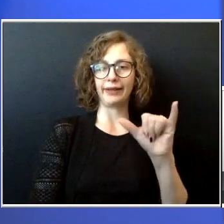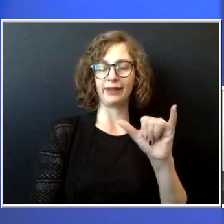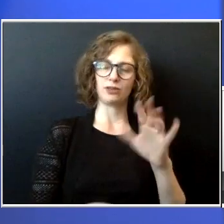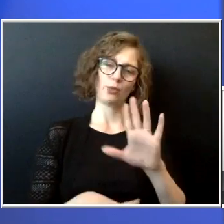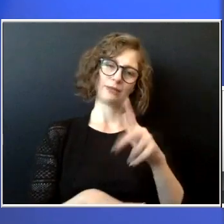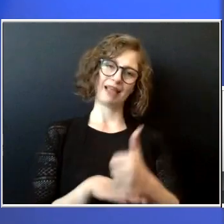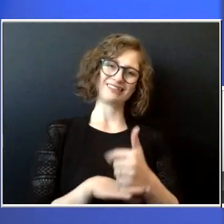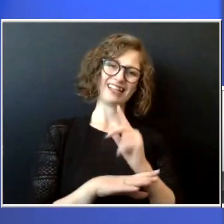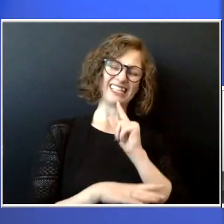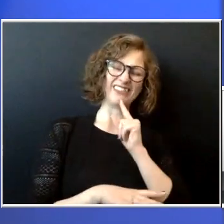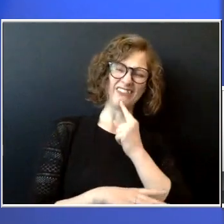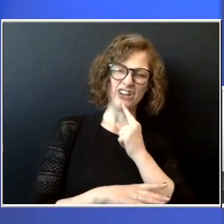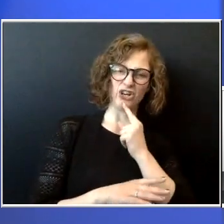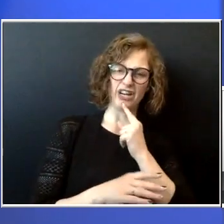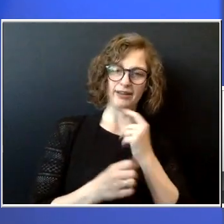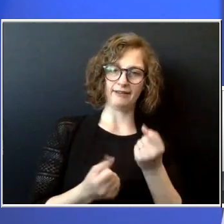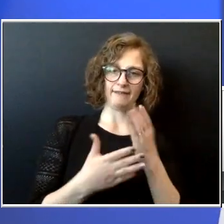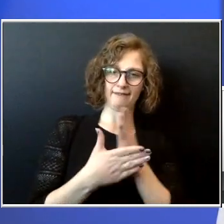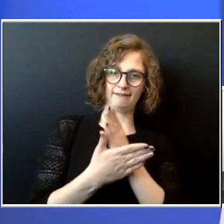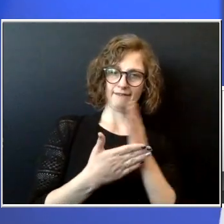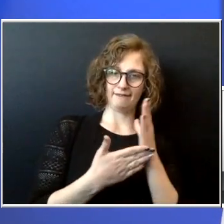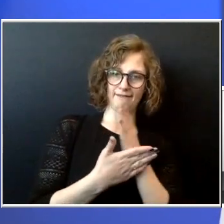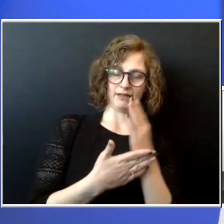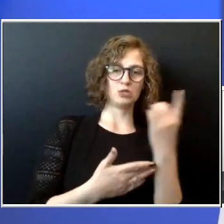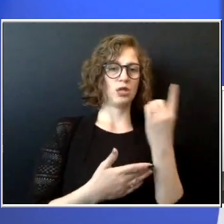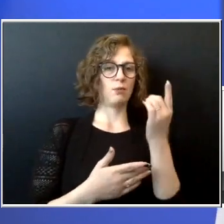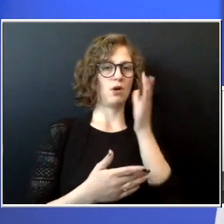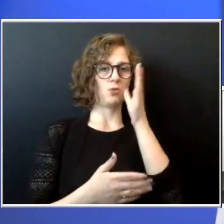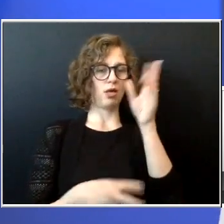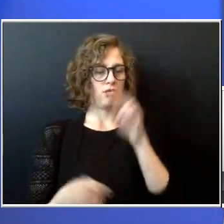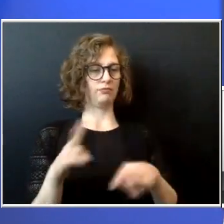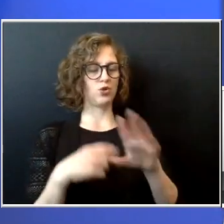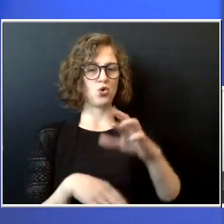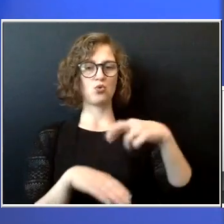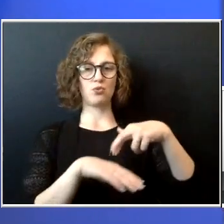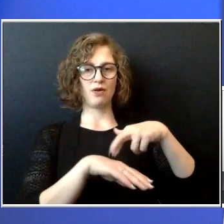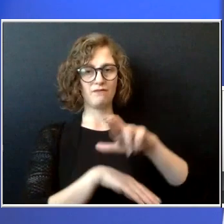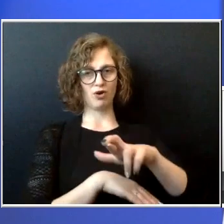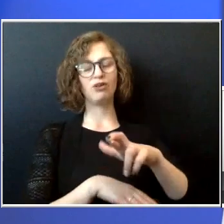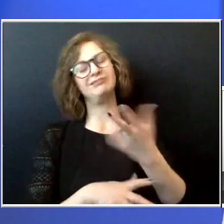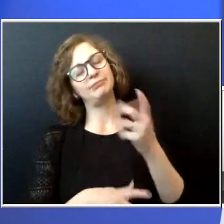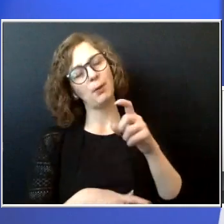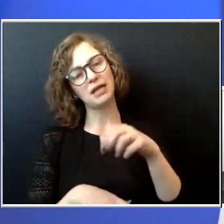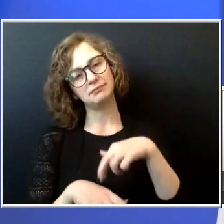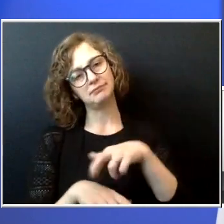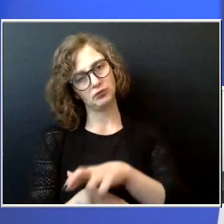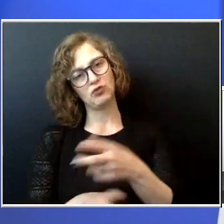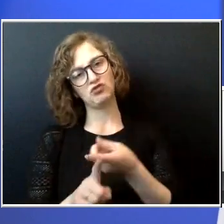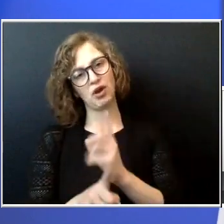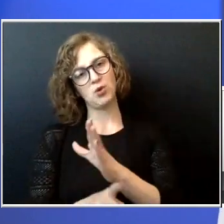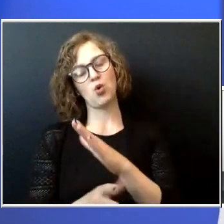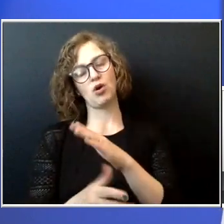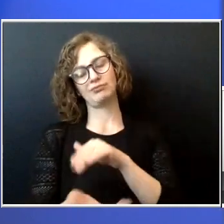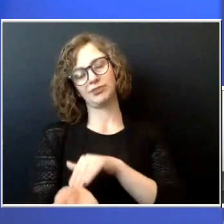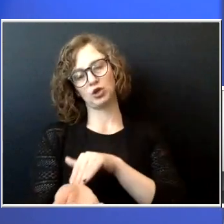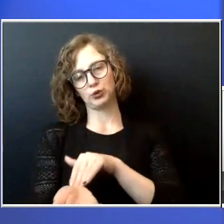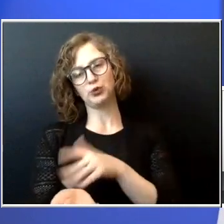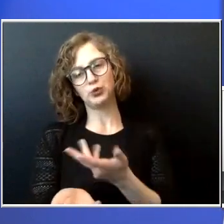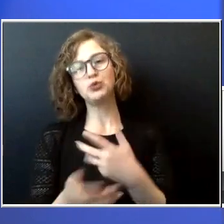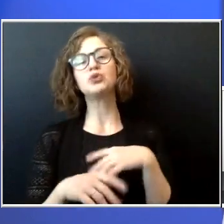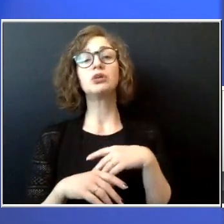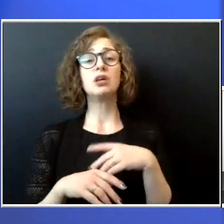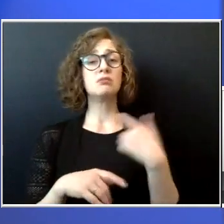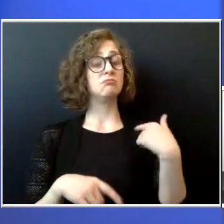look at your referral. So we do require a referral from your primary care or a physician who's involved. But we look through that and then